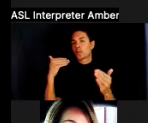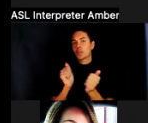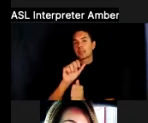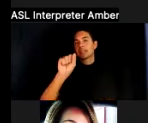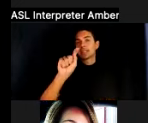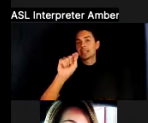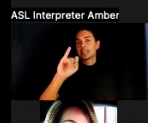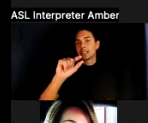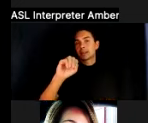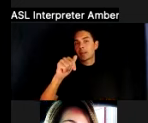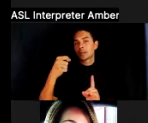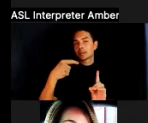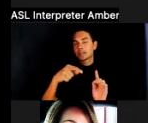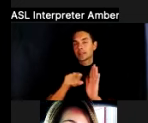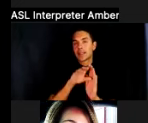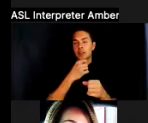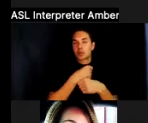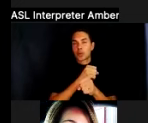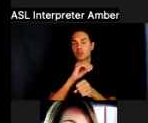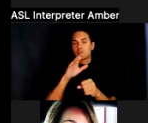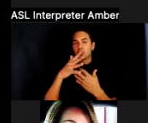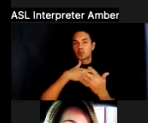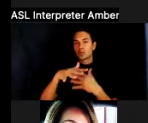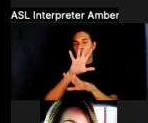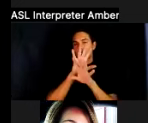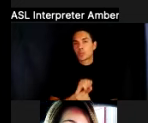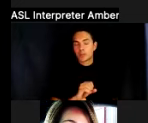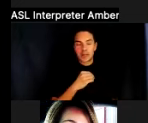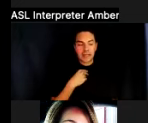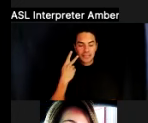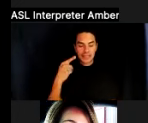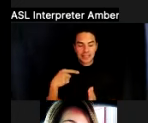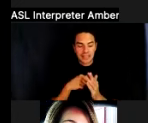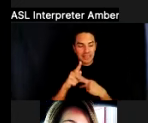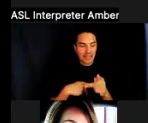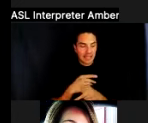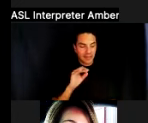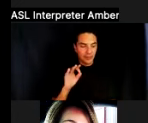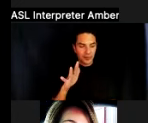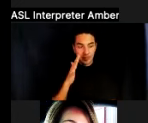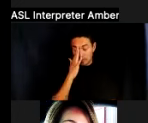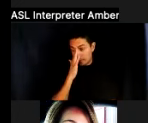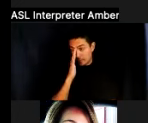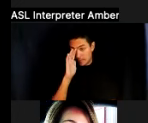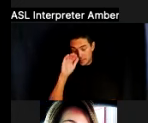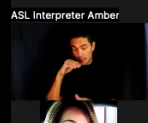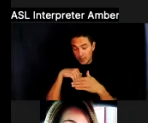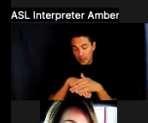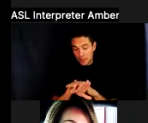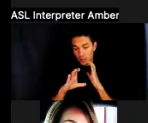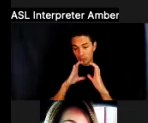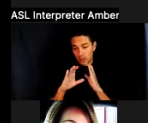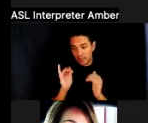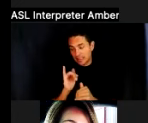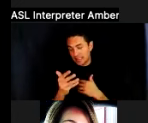And like the creation of those social norms. So I see this kind of like coming into the conversation in the sense that